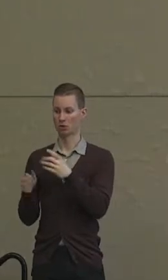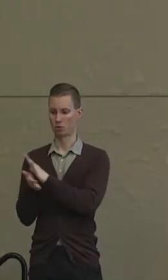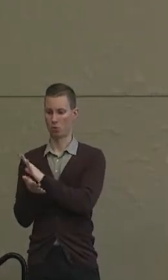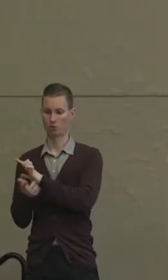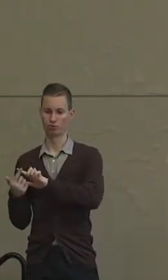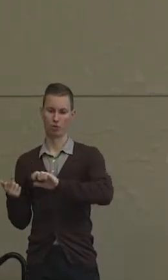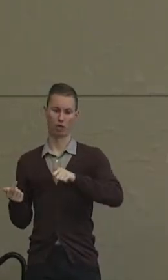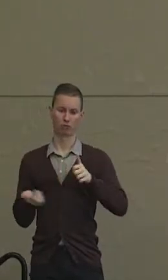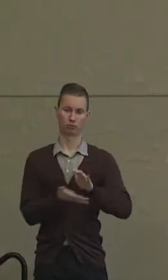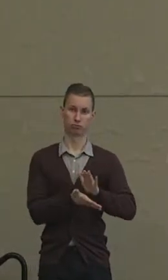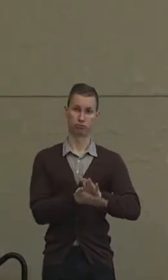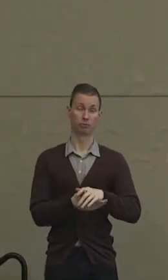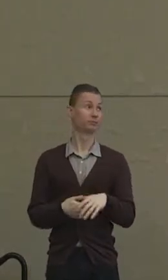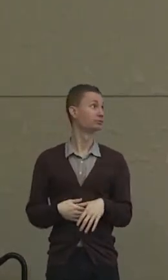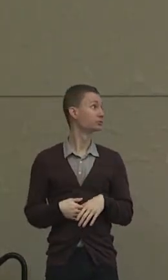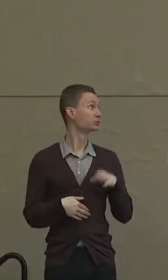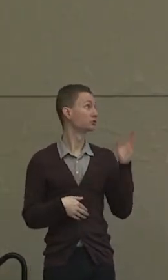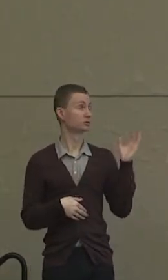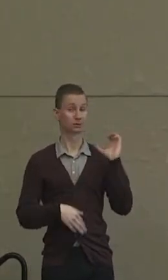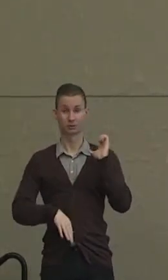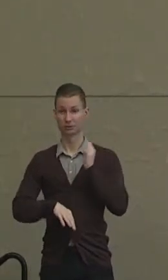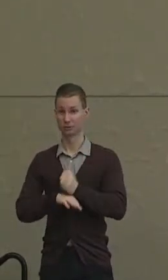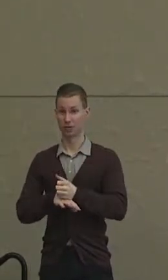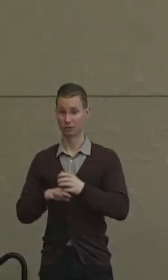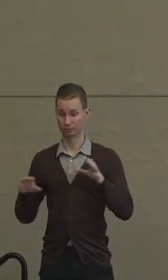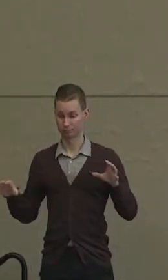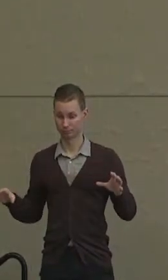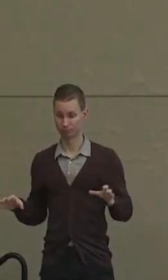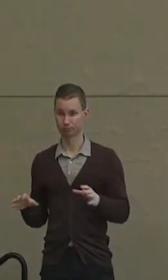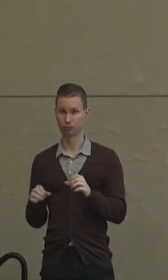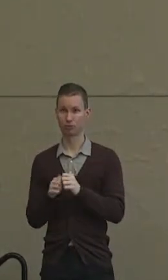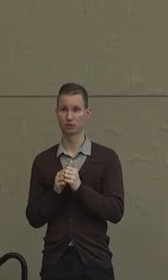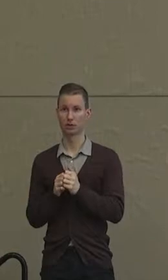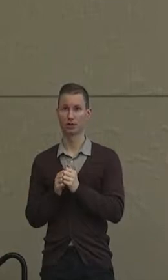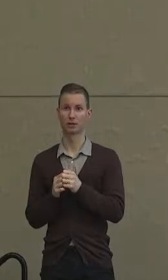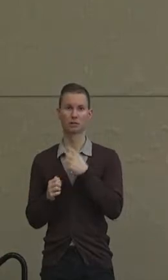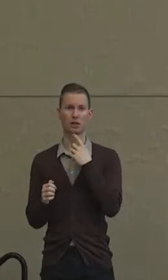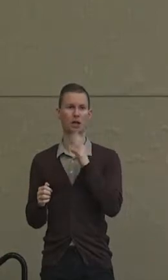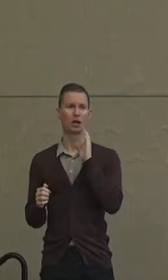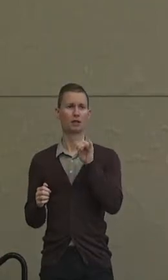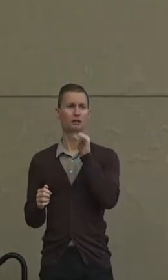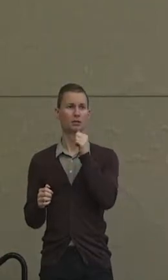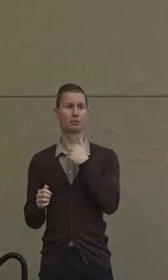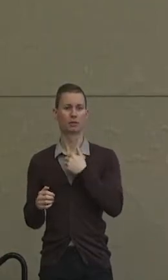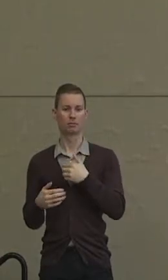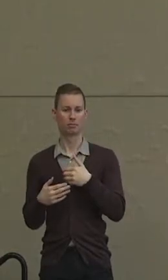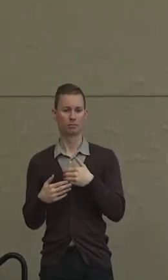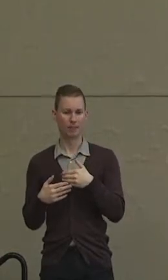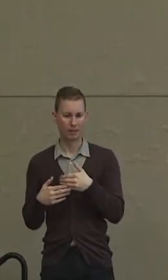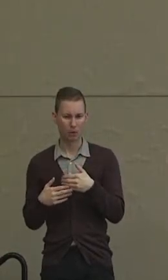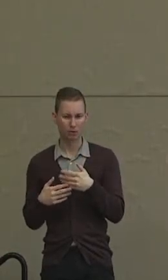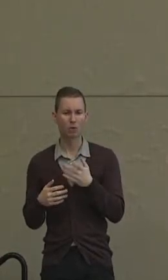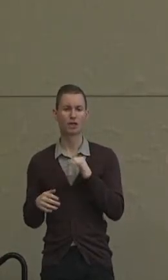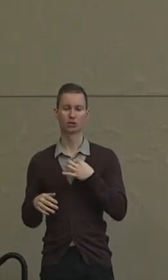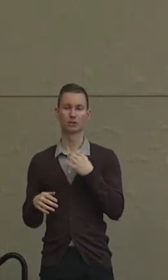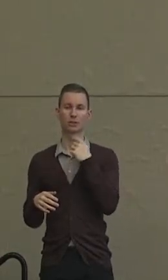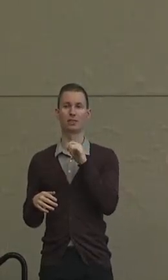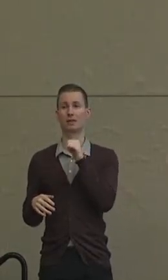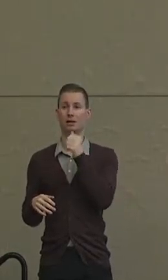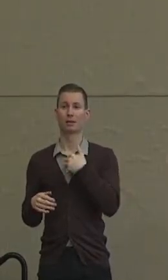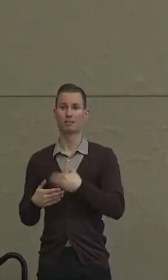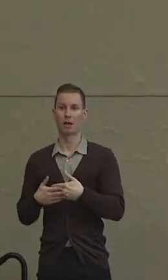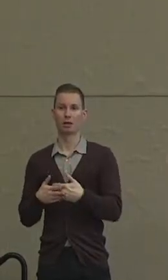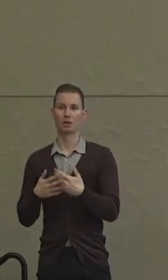20 of them galvanized and marched, and they customized their shirts, hey, not my baby, each one is different, and marched in their